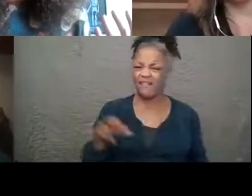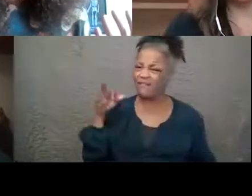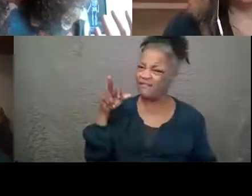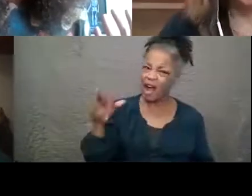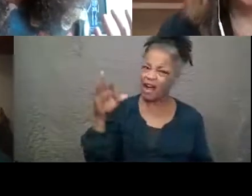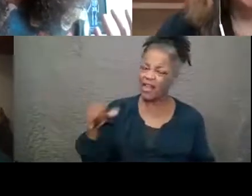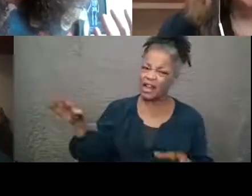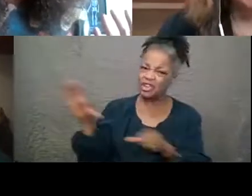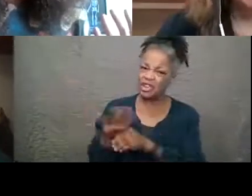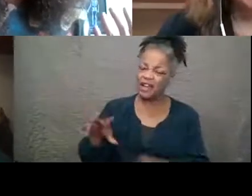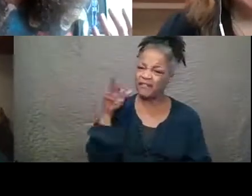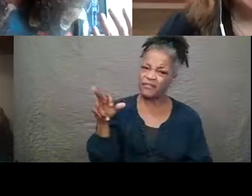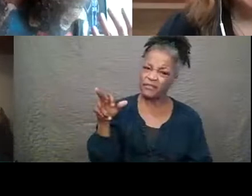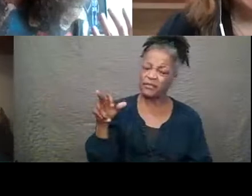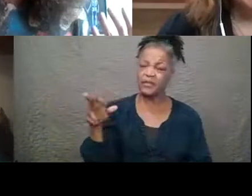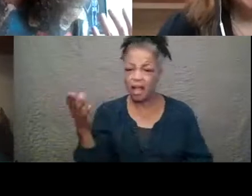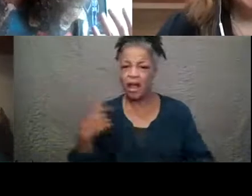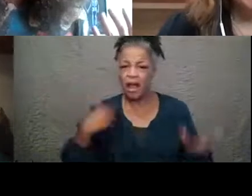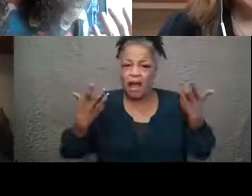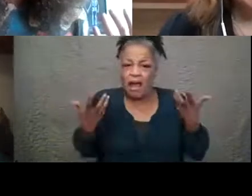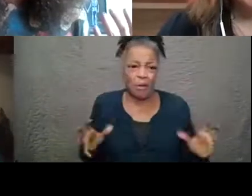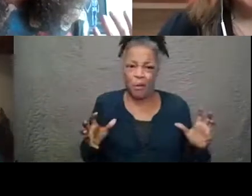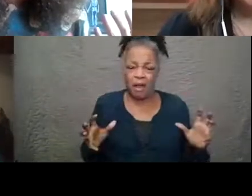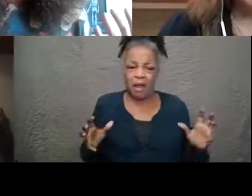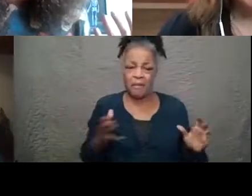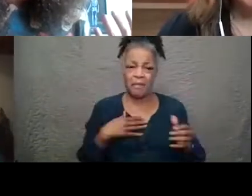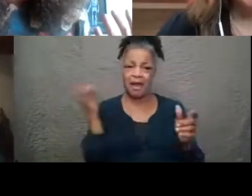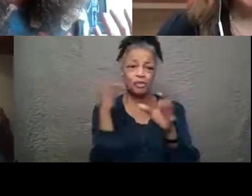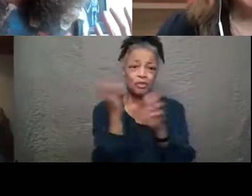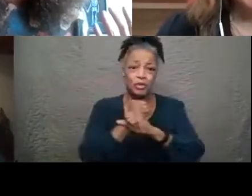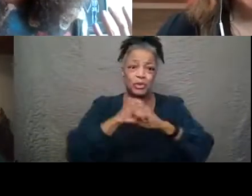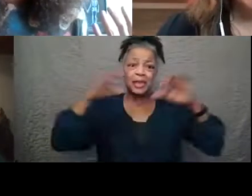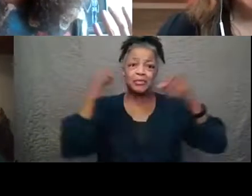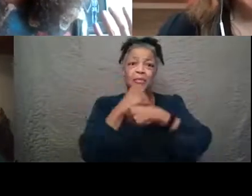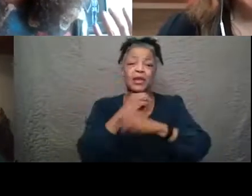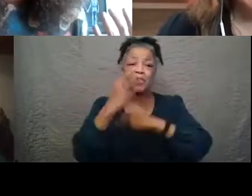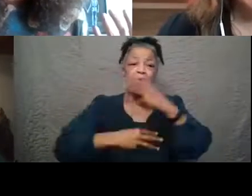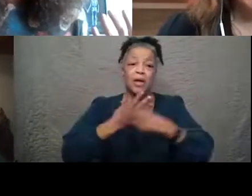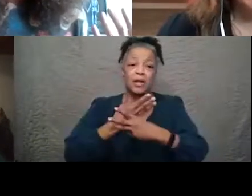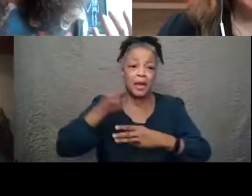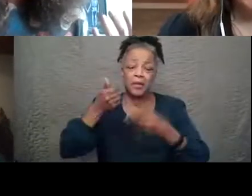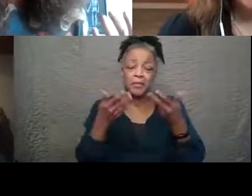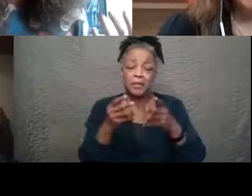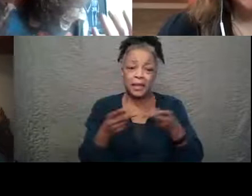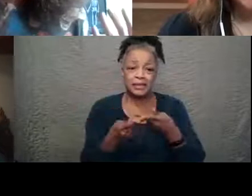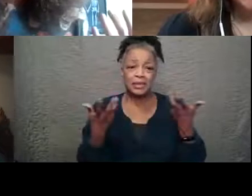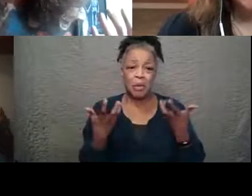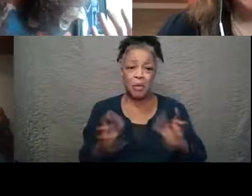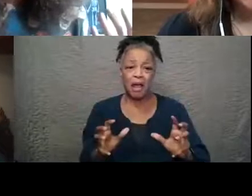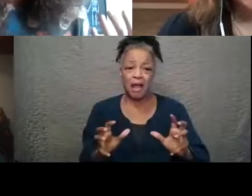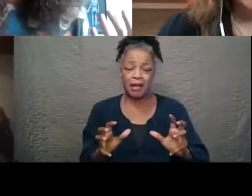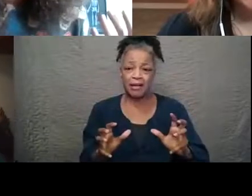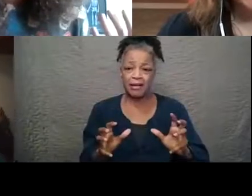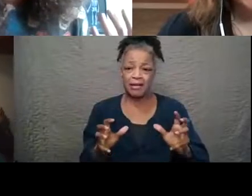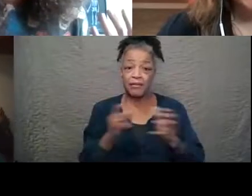shit. I don't want my dreams of making this world a better place, not only for me, but